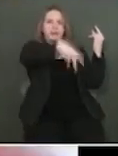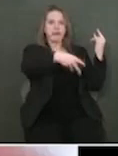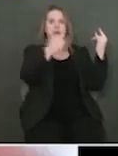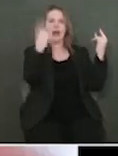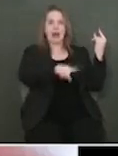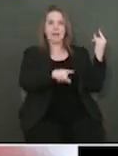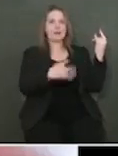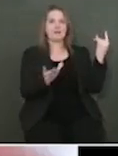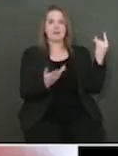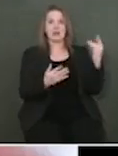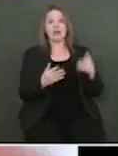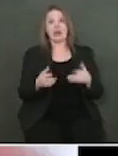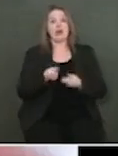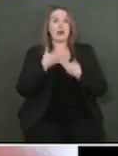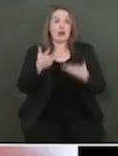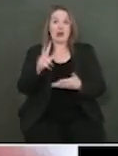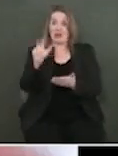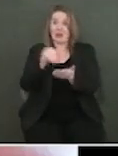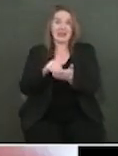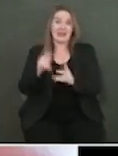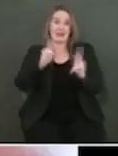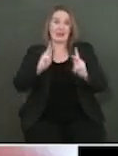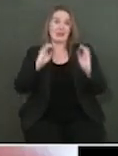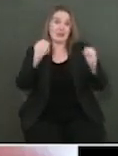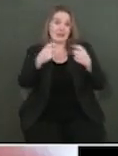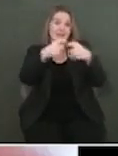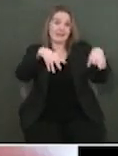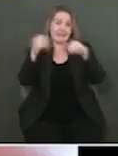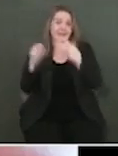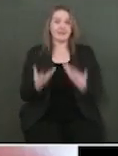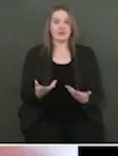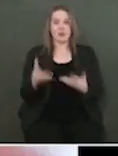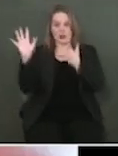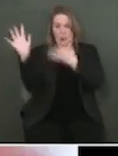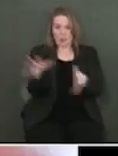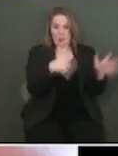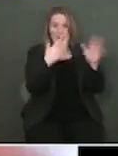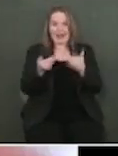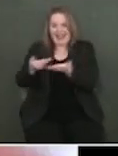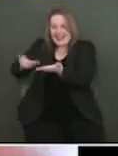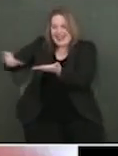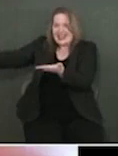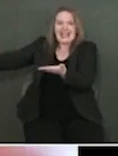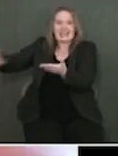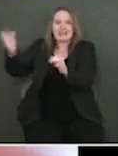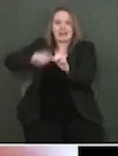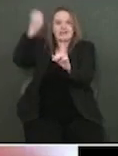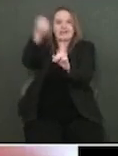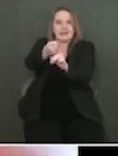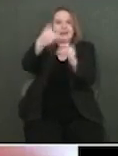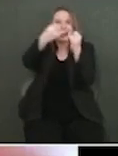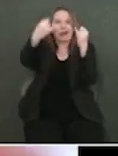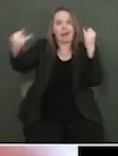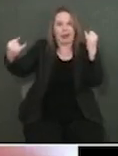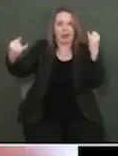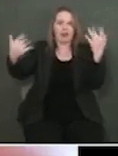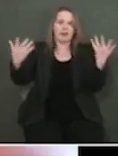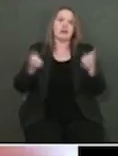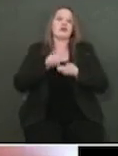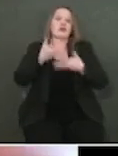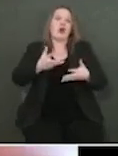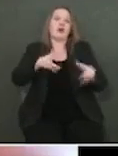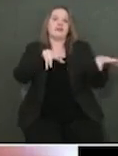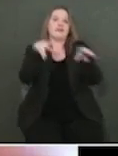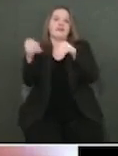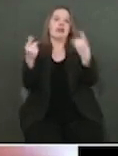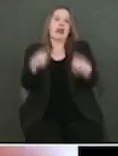thousand customers. You know, when the wind gets blowing, even objects, you know, could get blown in our lines and cause outages. So it just kind of